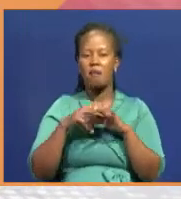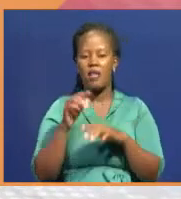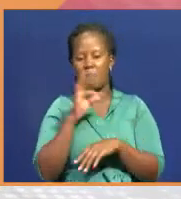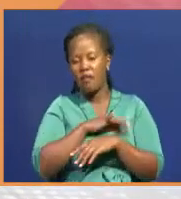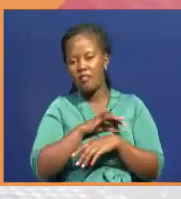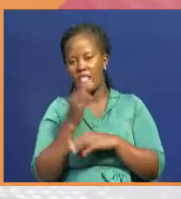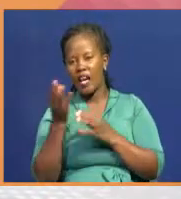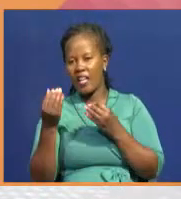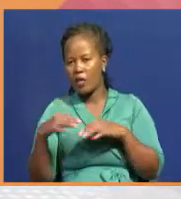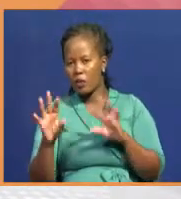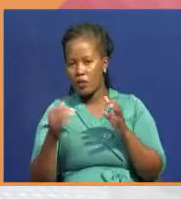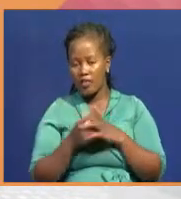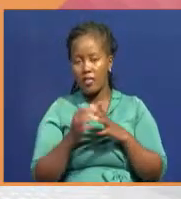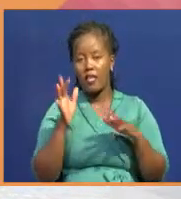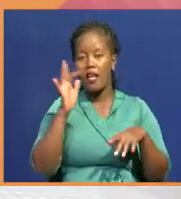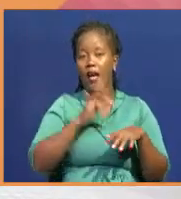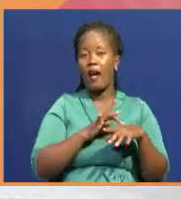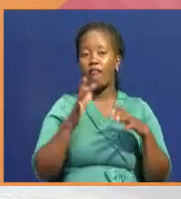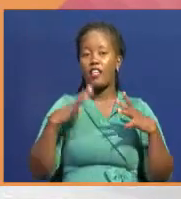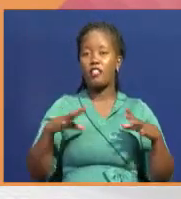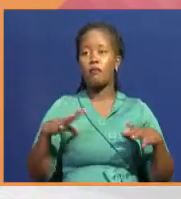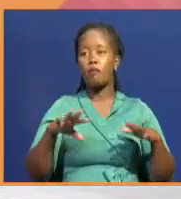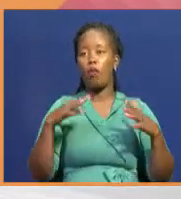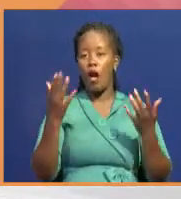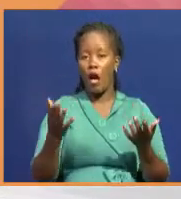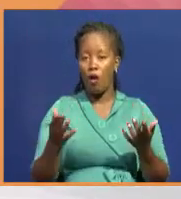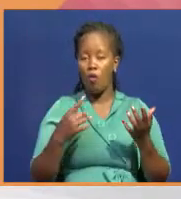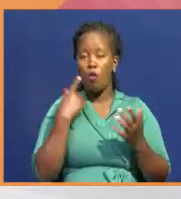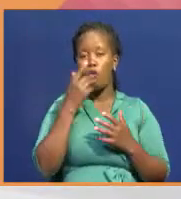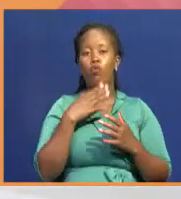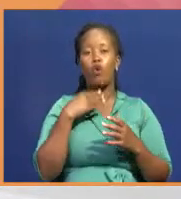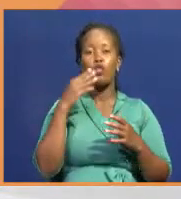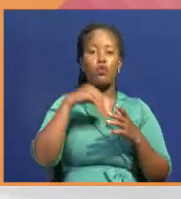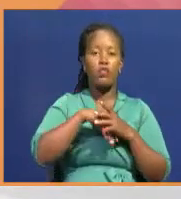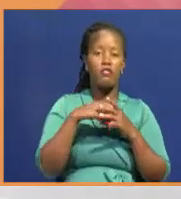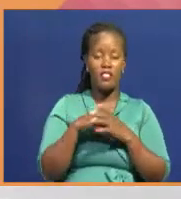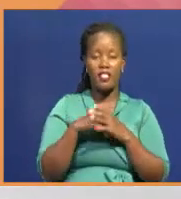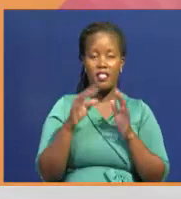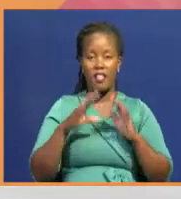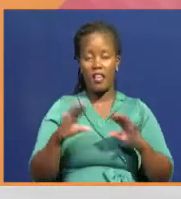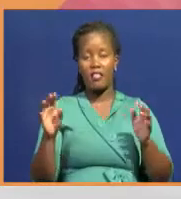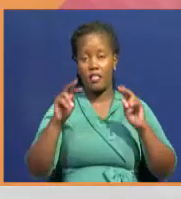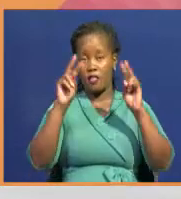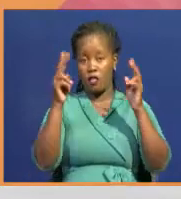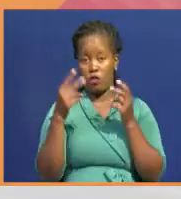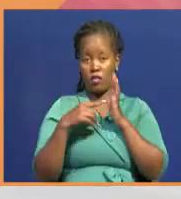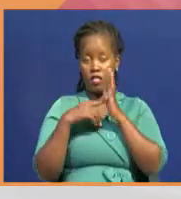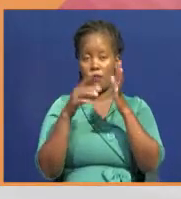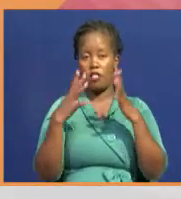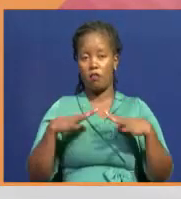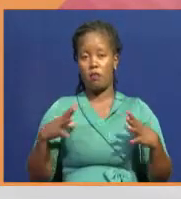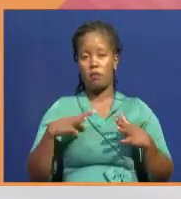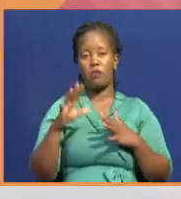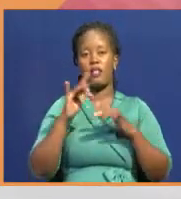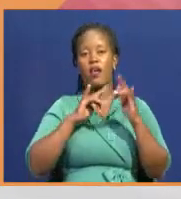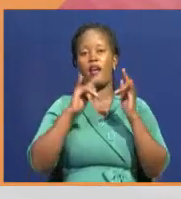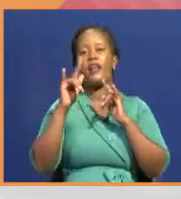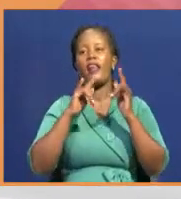it affecting those people who want to invest in the real estate industry, especially you guys in the diaspora, Michelle?